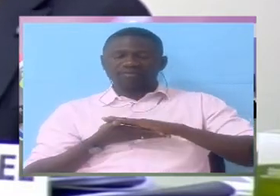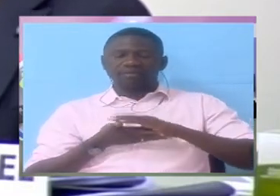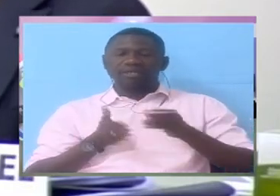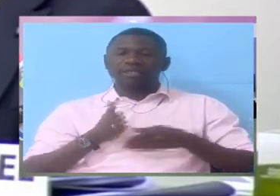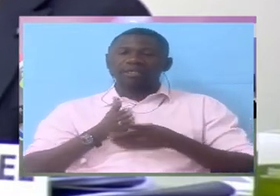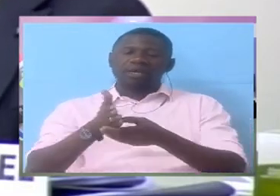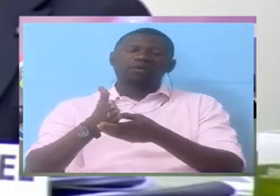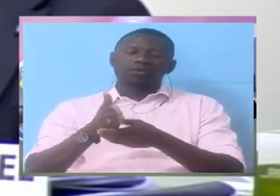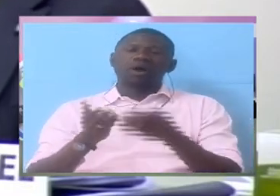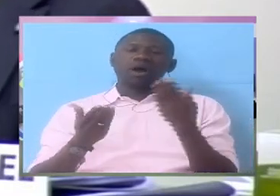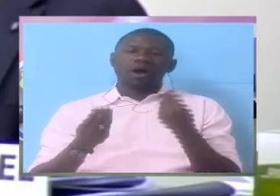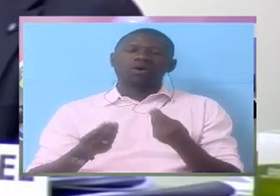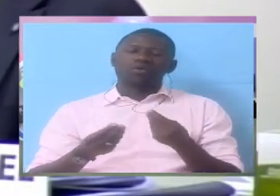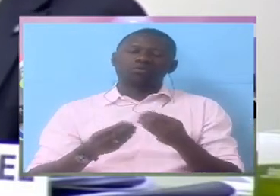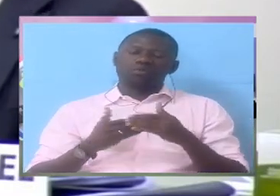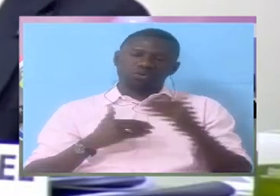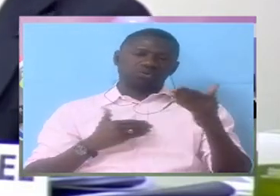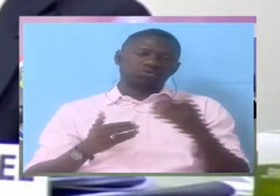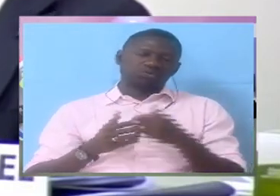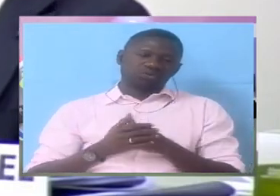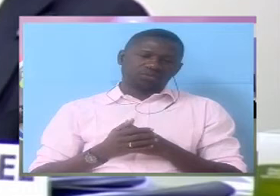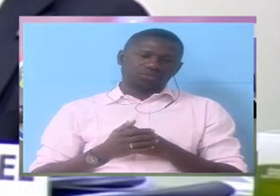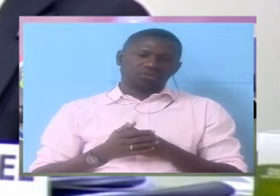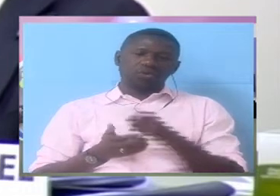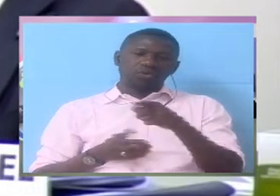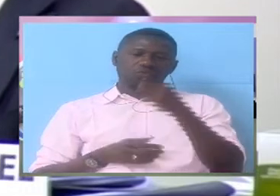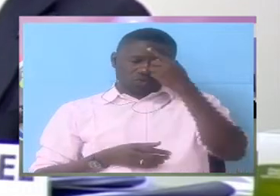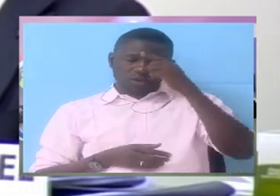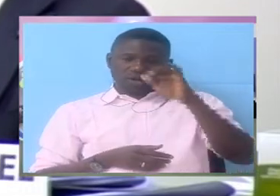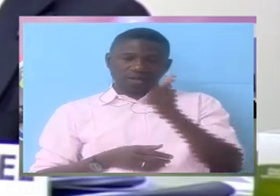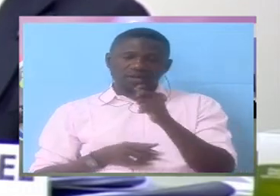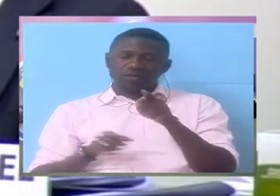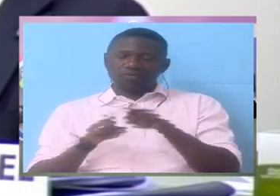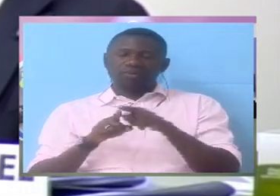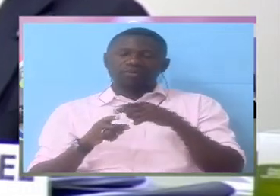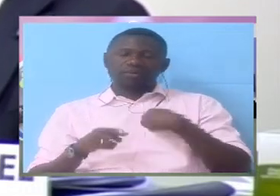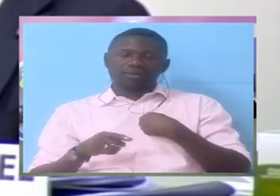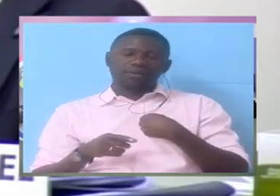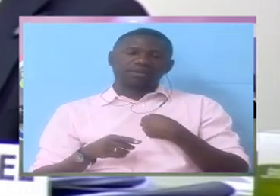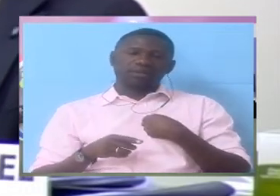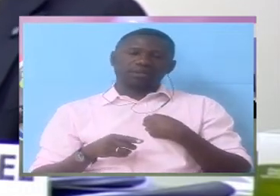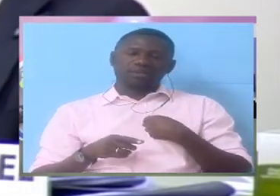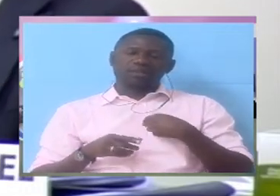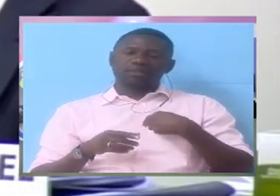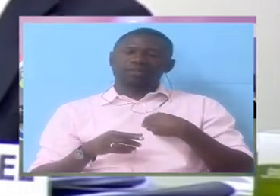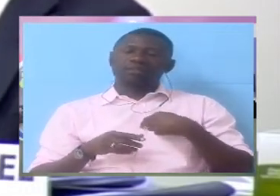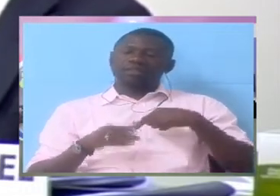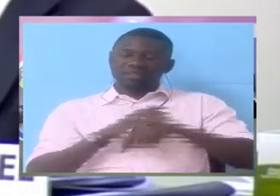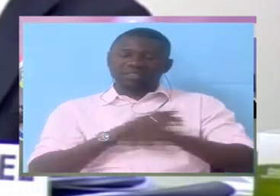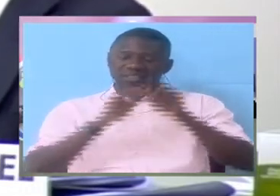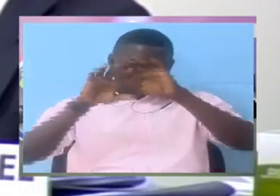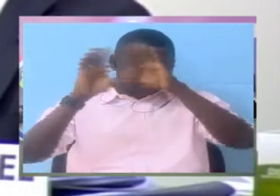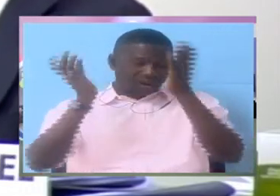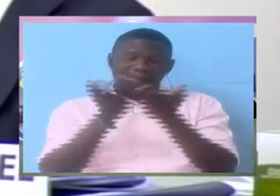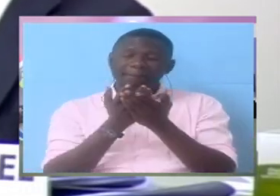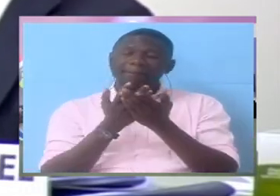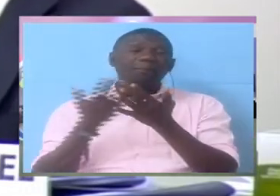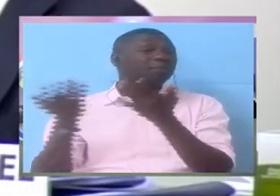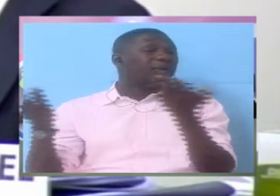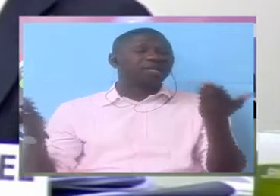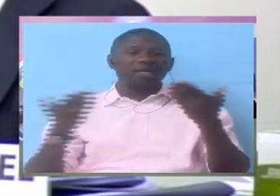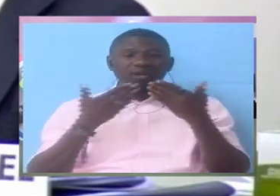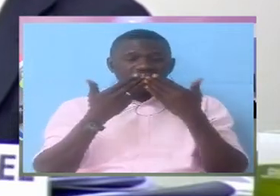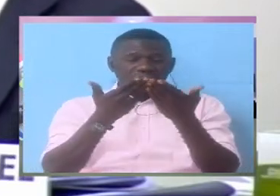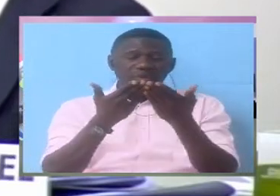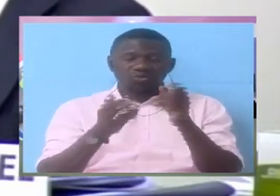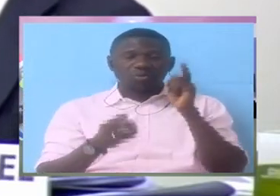You would agree with me that in general, most of the information would come to the